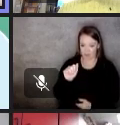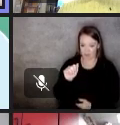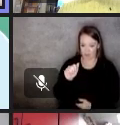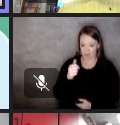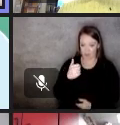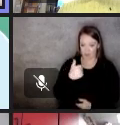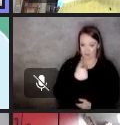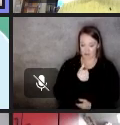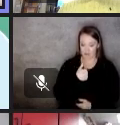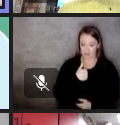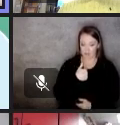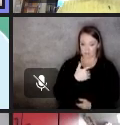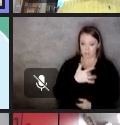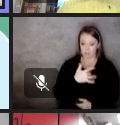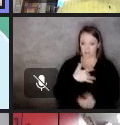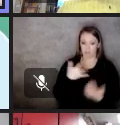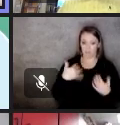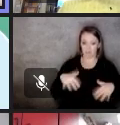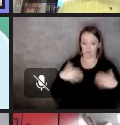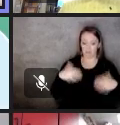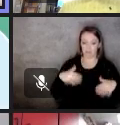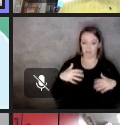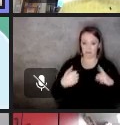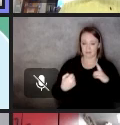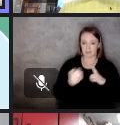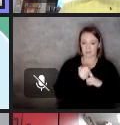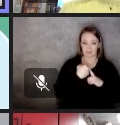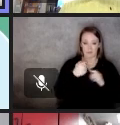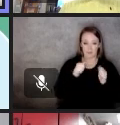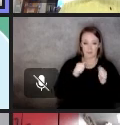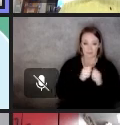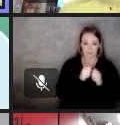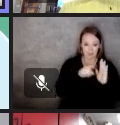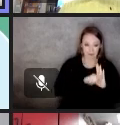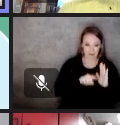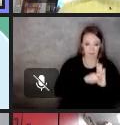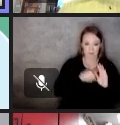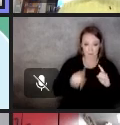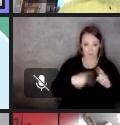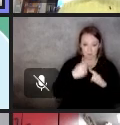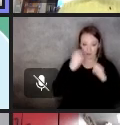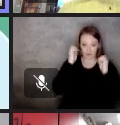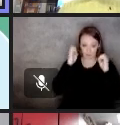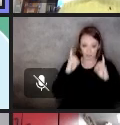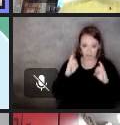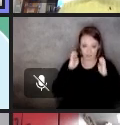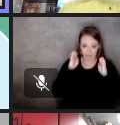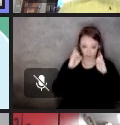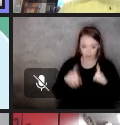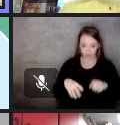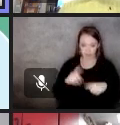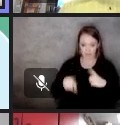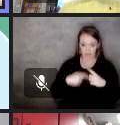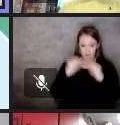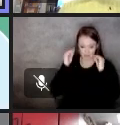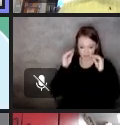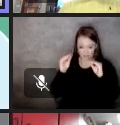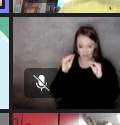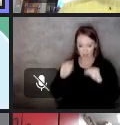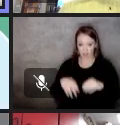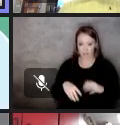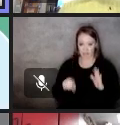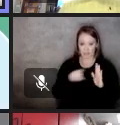immediately with negativity. Negativity about education, negativity about teaching, negativity about teachers